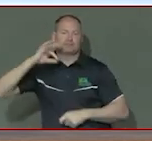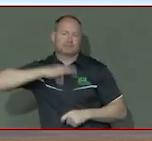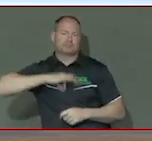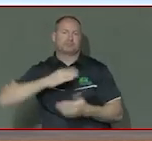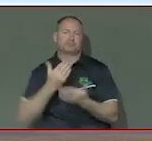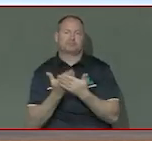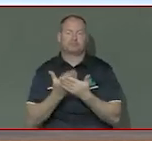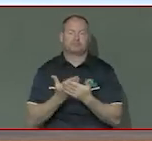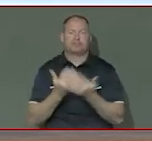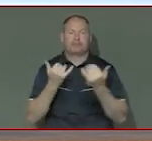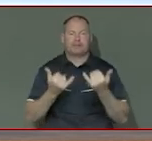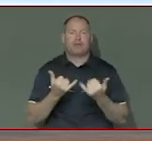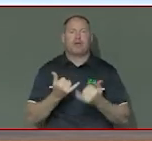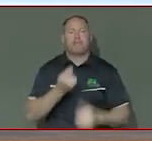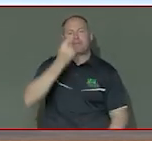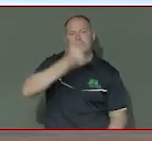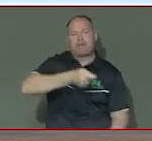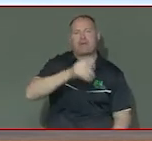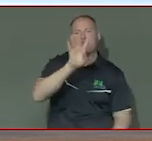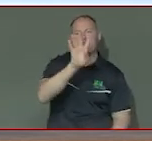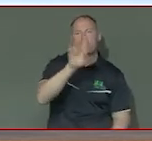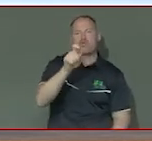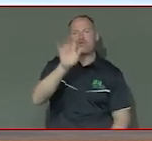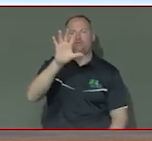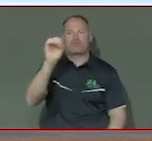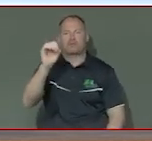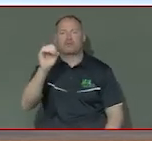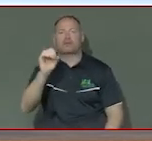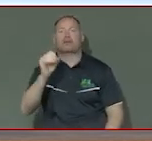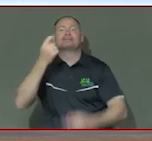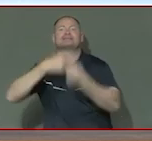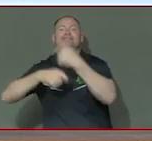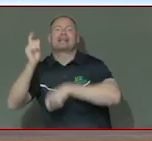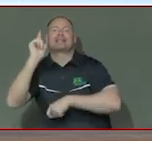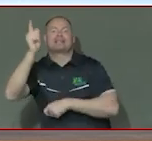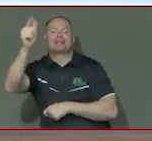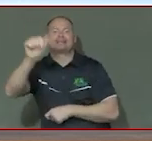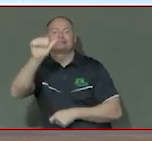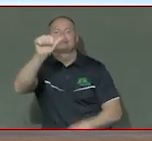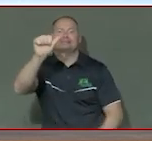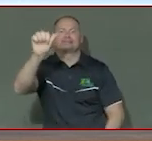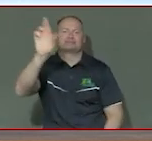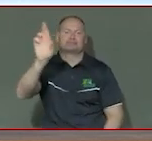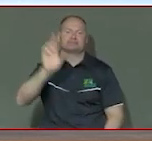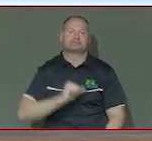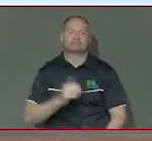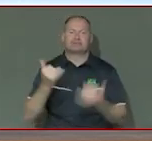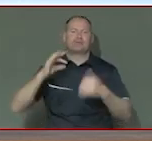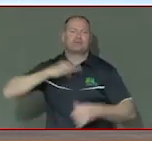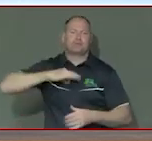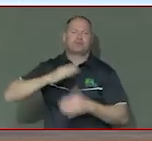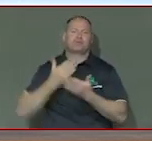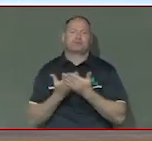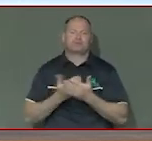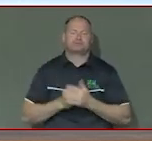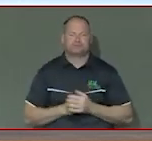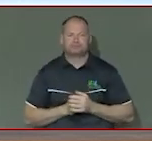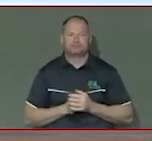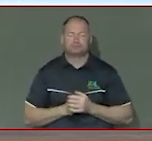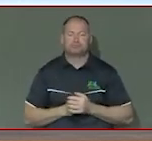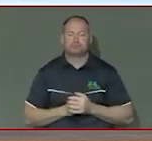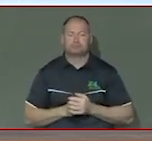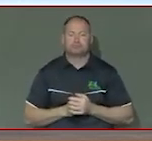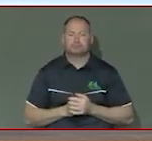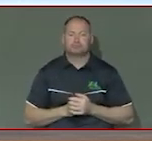want to buy them for 4.50 but to sell them for 6 rand so that you can make a profit. All right. So whenever they